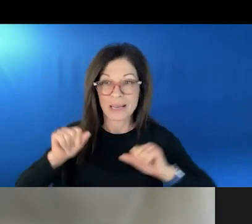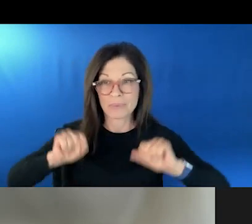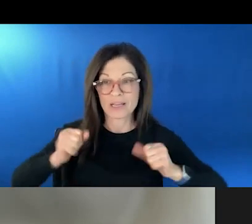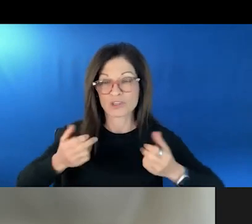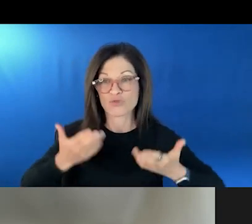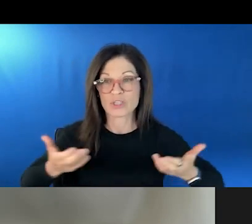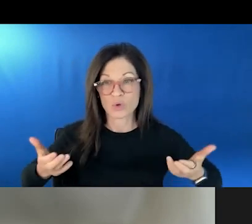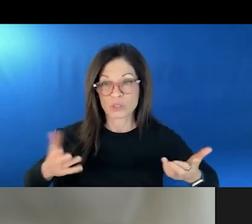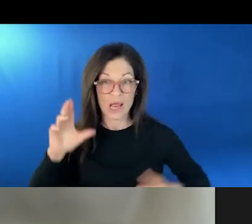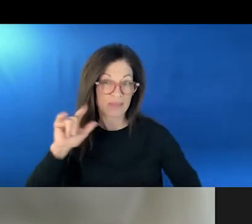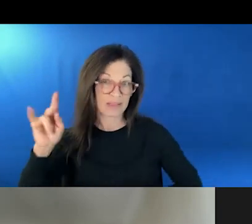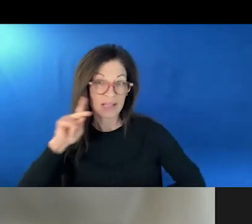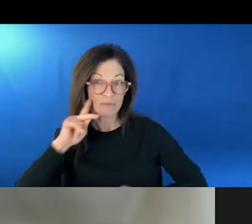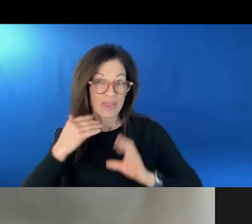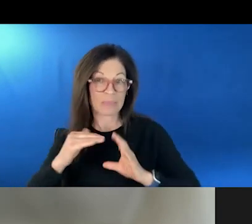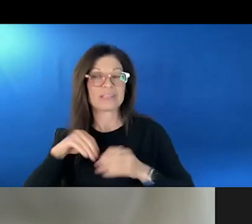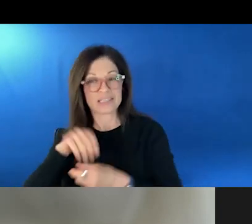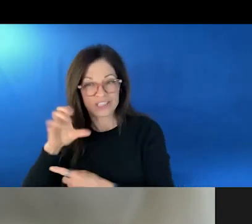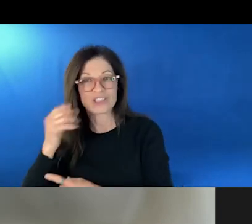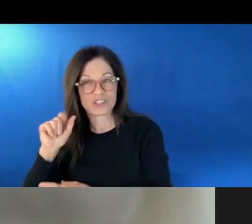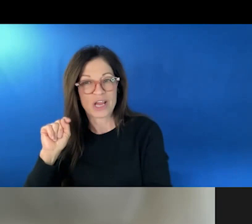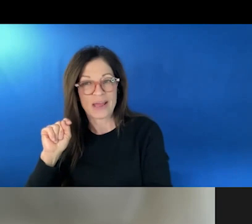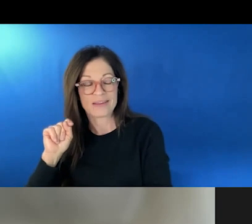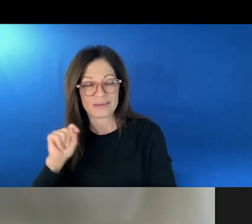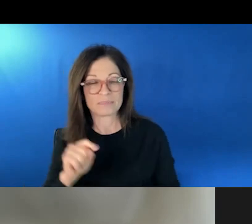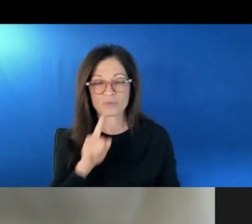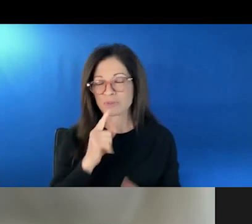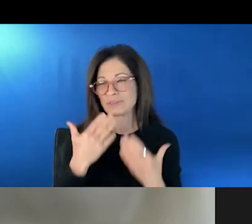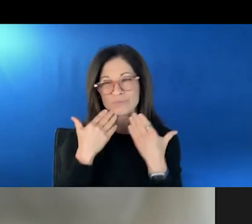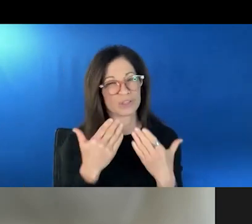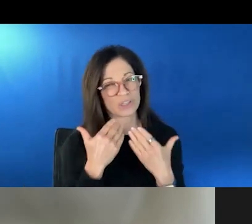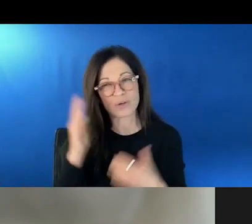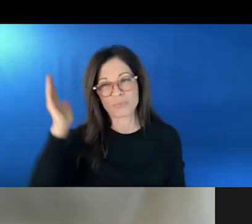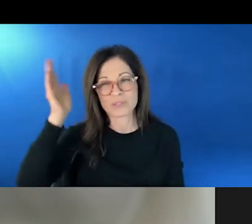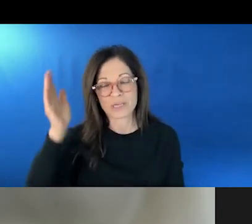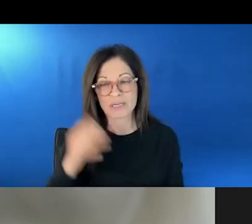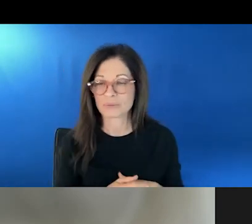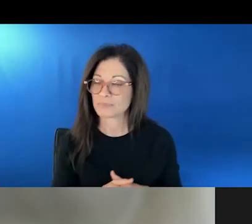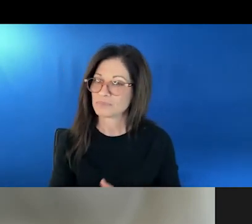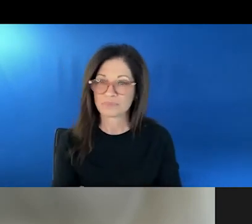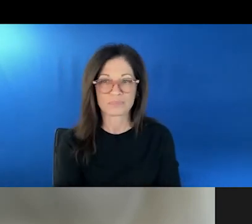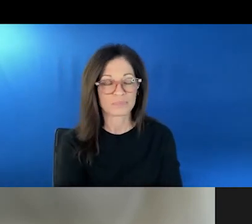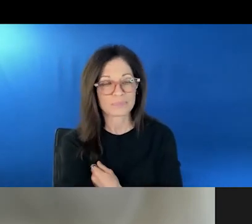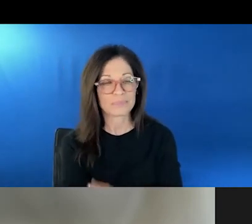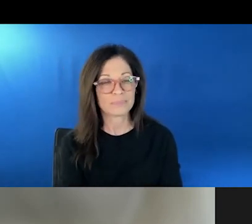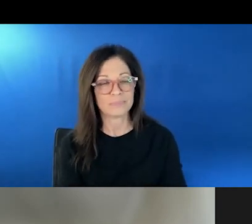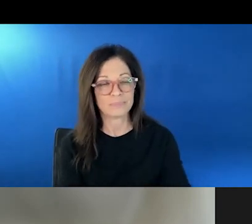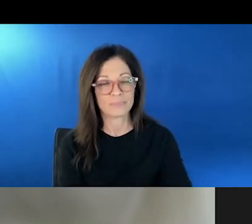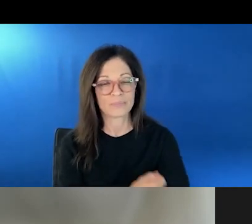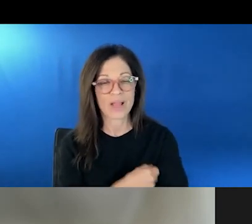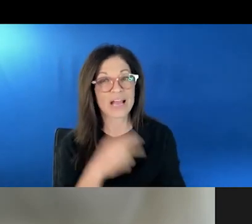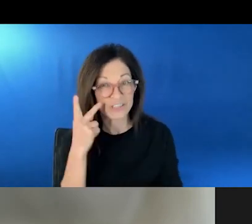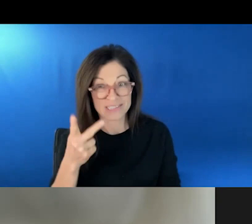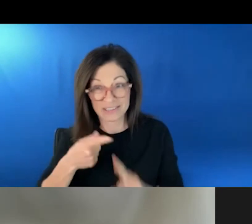link to that email is in the chat. Really appreciate that presentation. It seems just from I can tell from just the